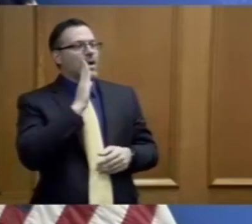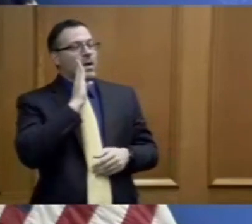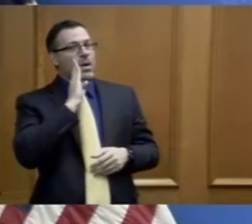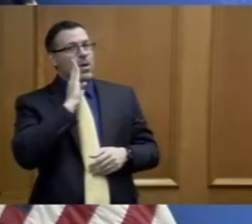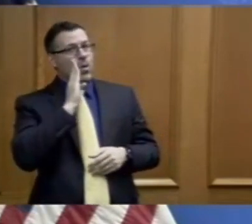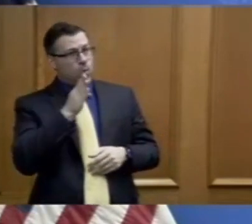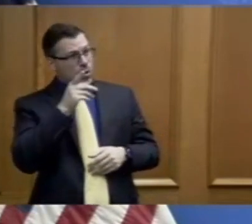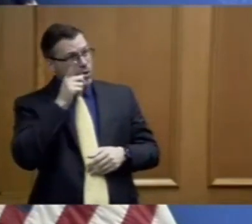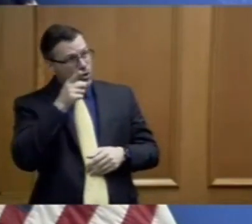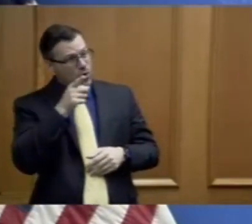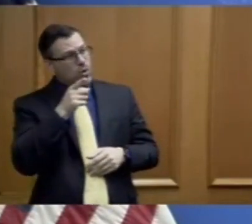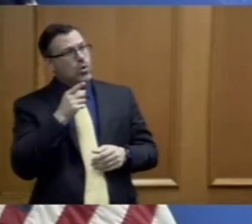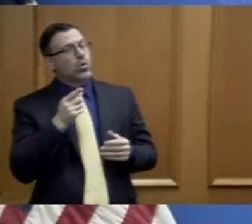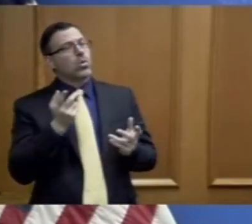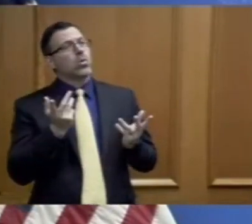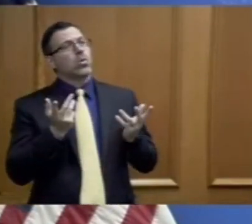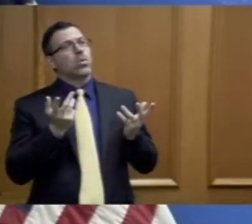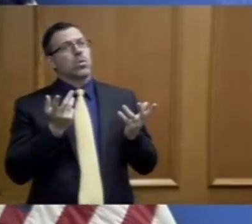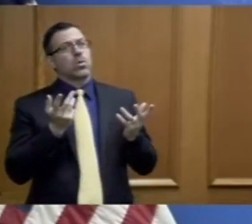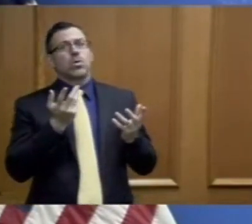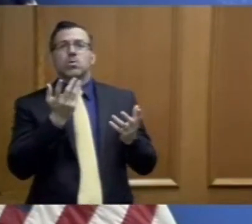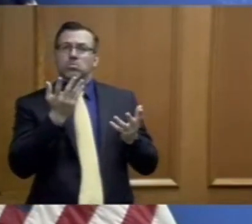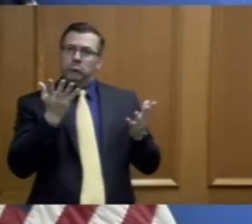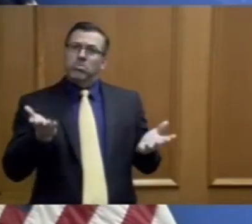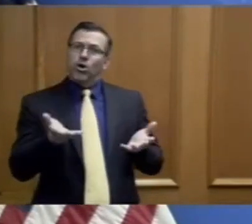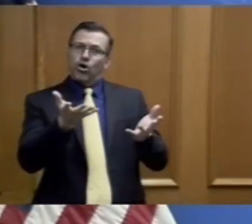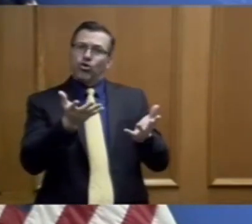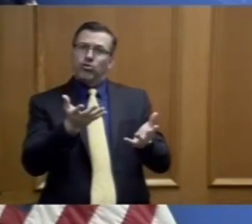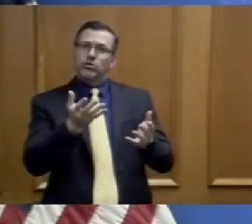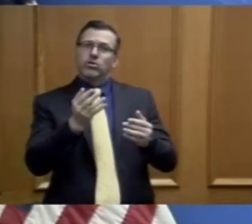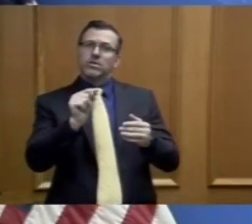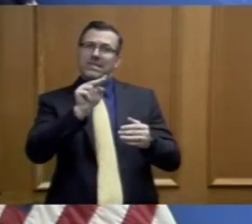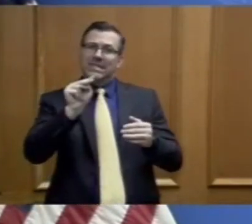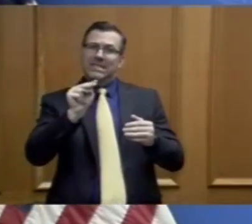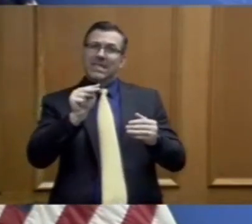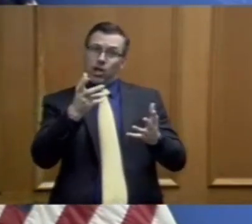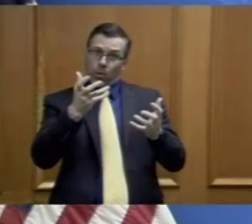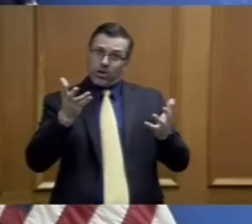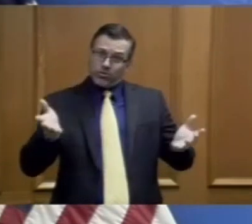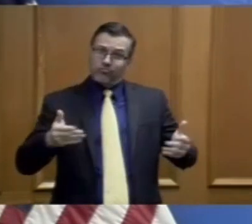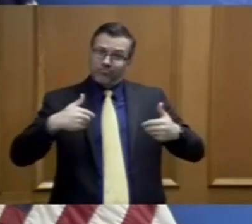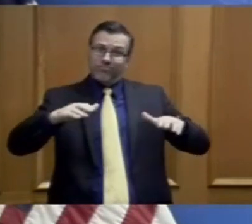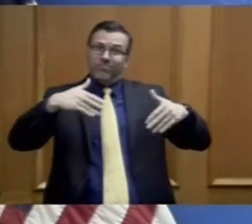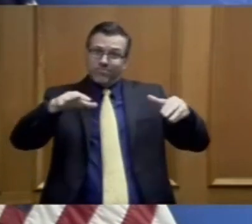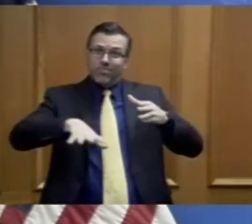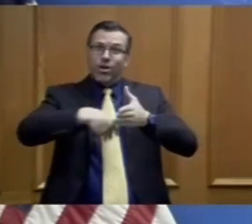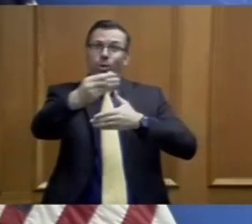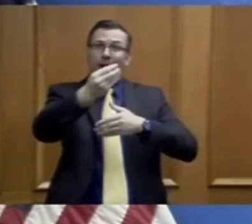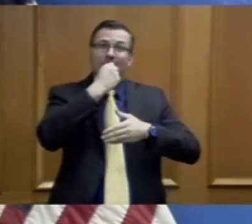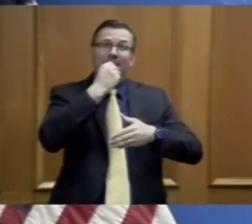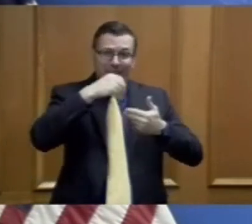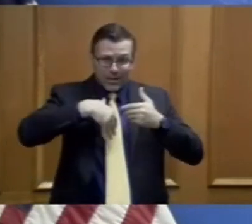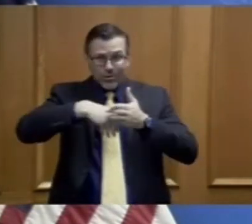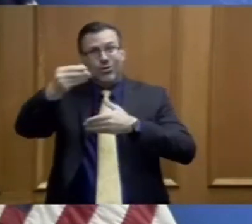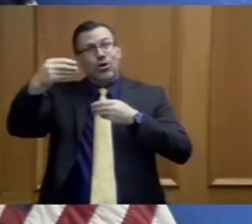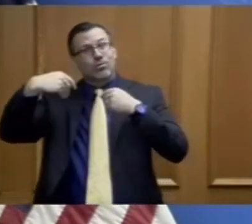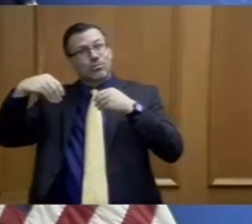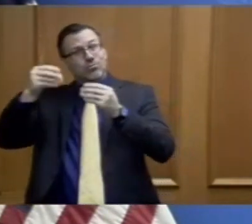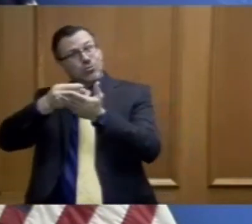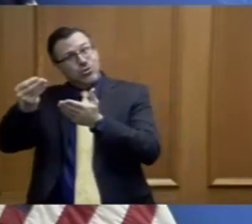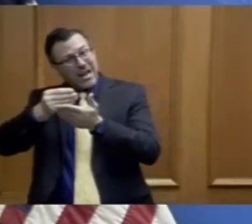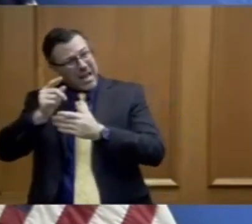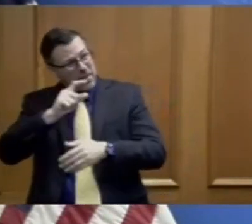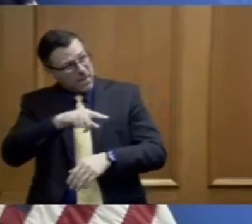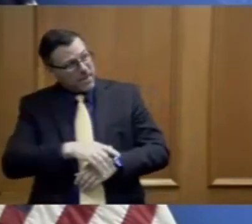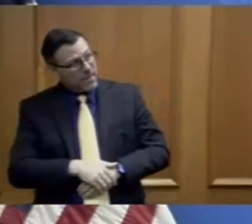urge Tennesseans to get out and eat in restaurants on Monday and go shop on Wednesday? Oh, I want Tennesseans to know